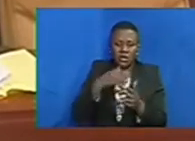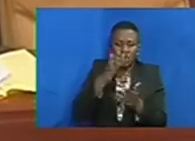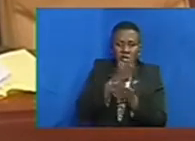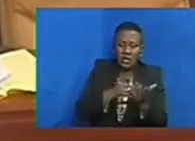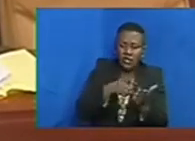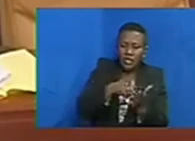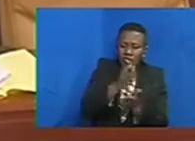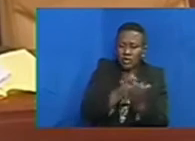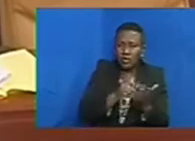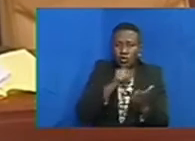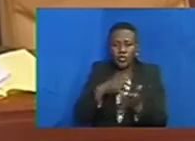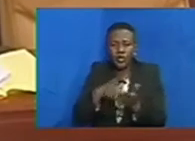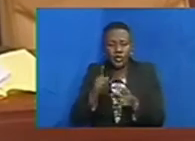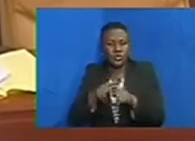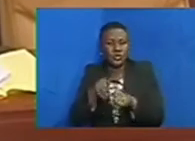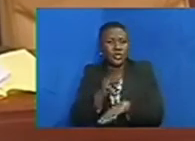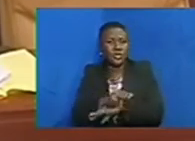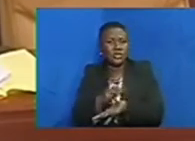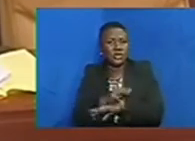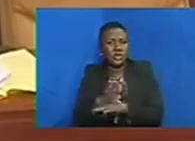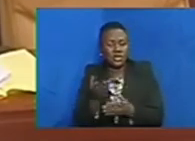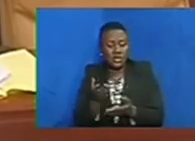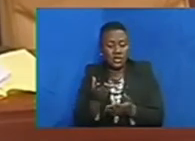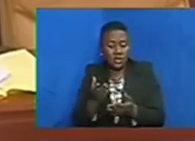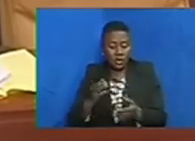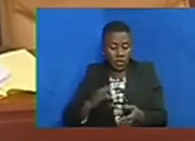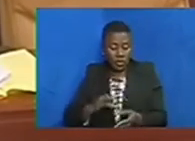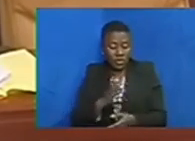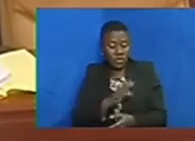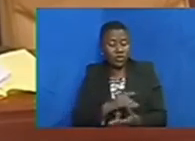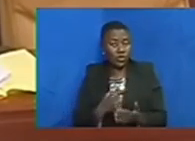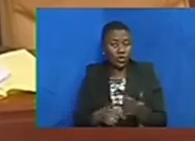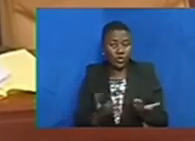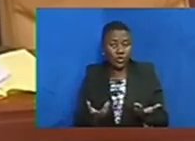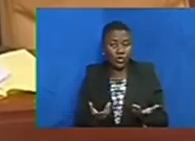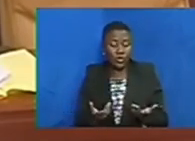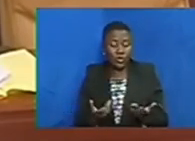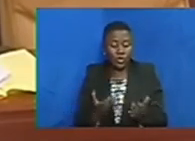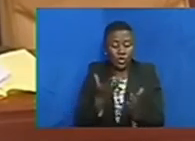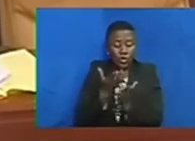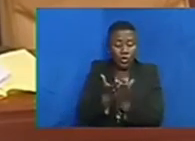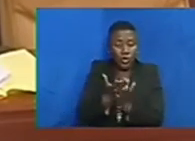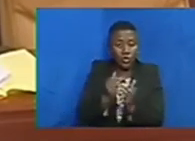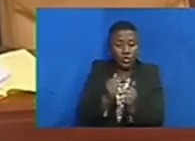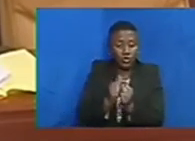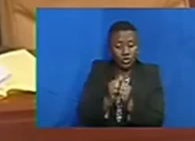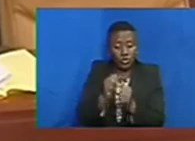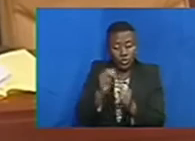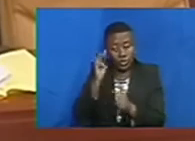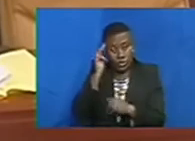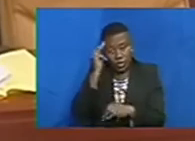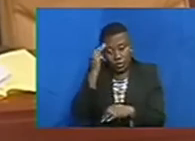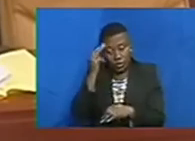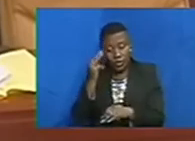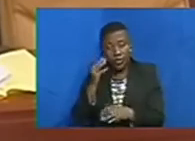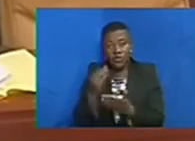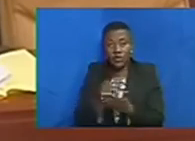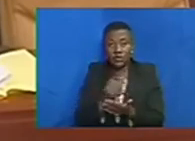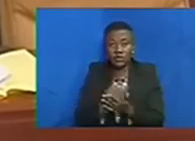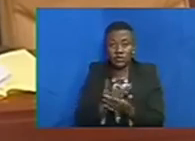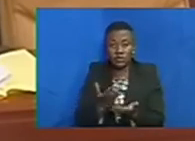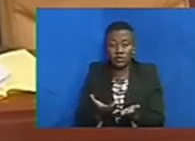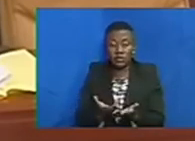allocation to the ministry. The committee, Mr. Speaker, is appealing to this ordinance, saying the ministry